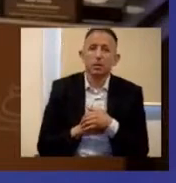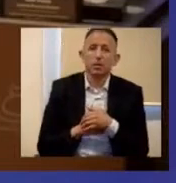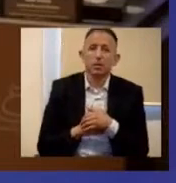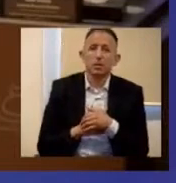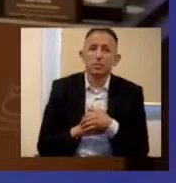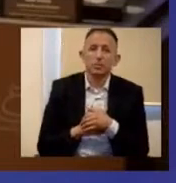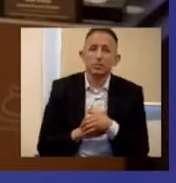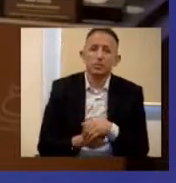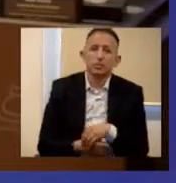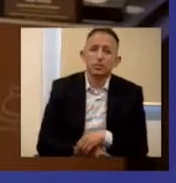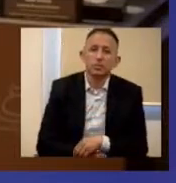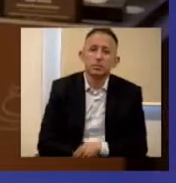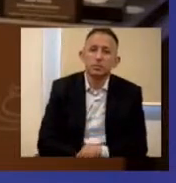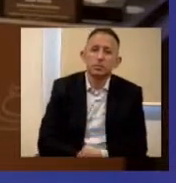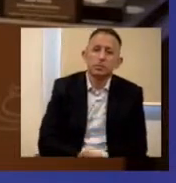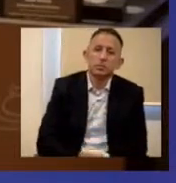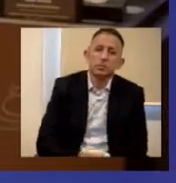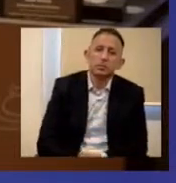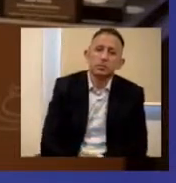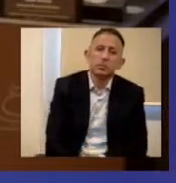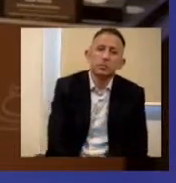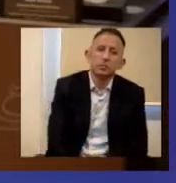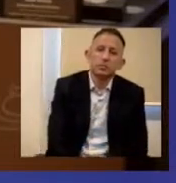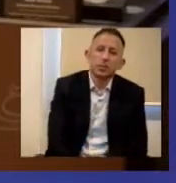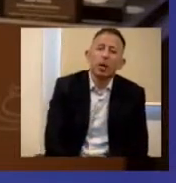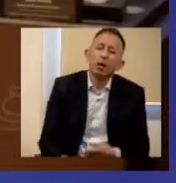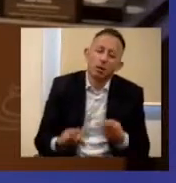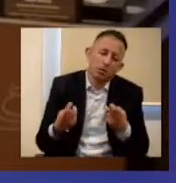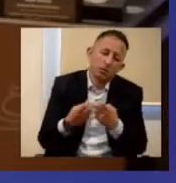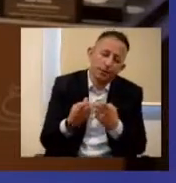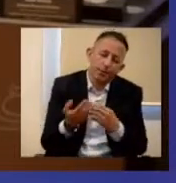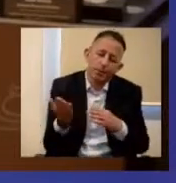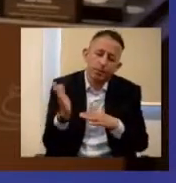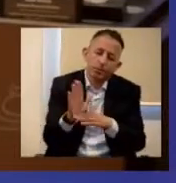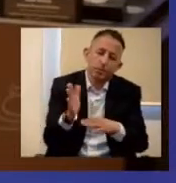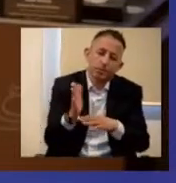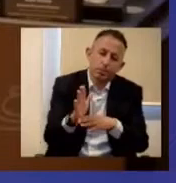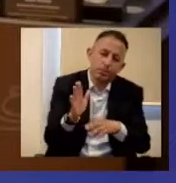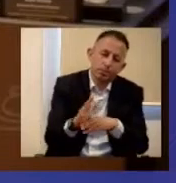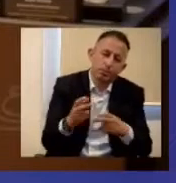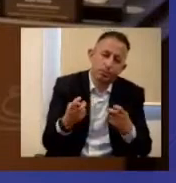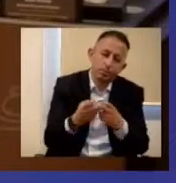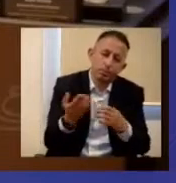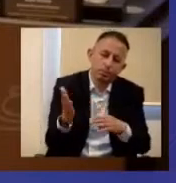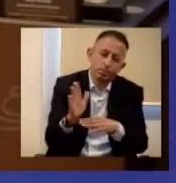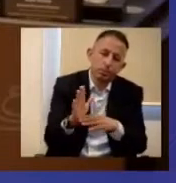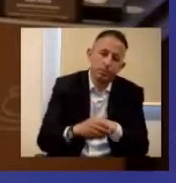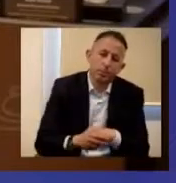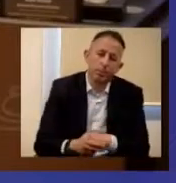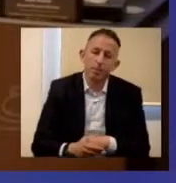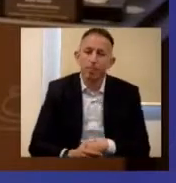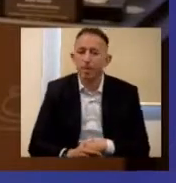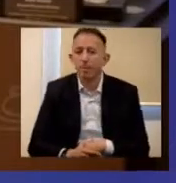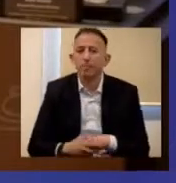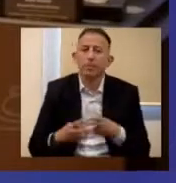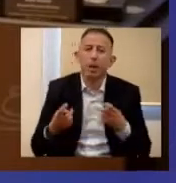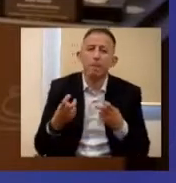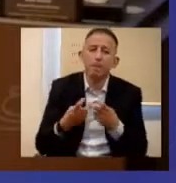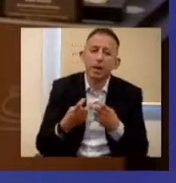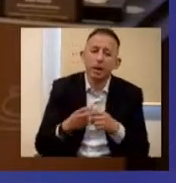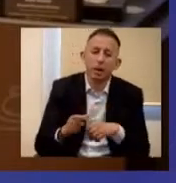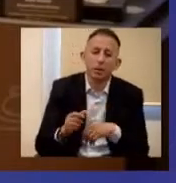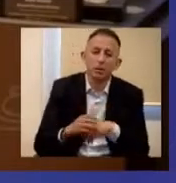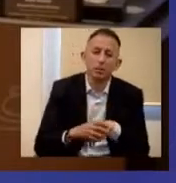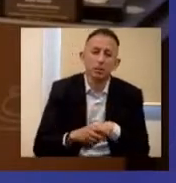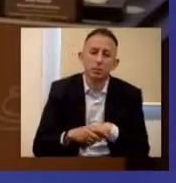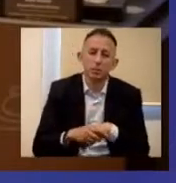examples. Let me give you an example. Sarah couldn't get on the ship because she was crowded. How do you